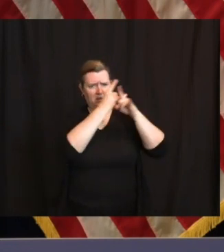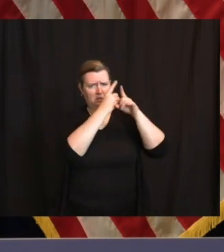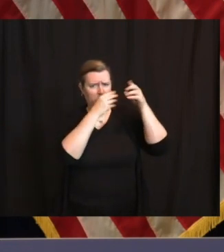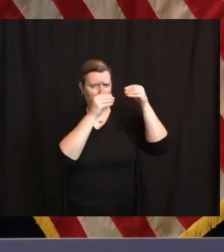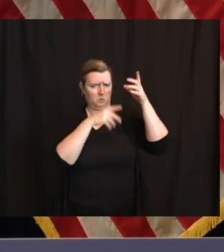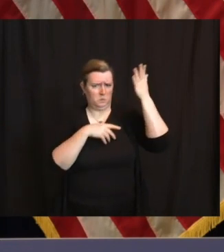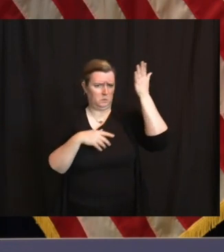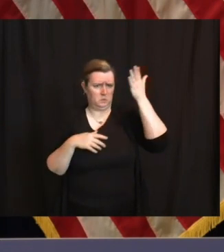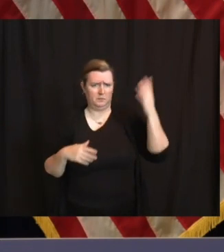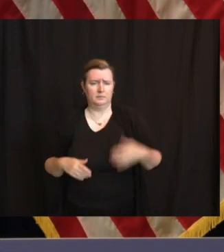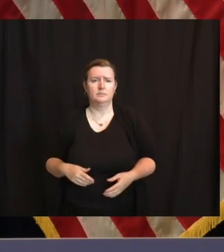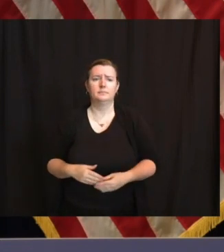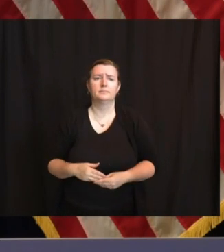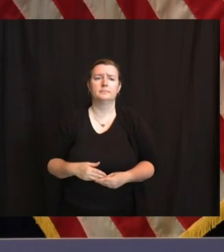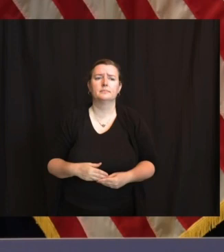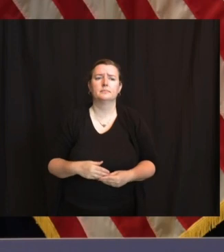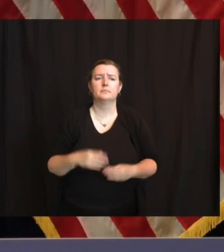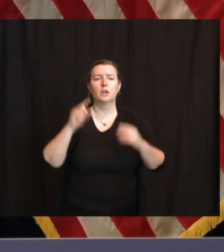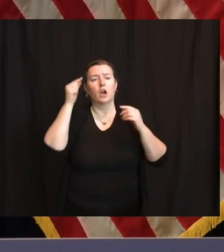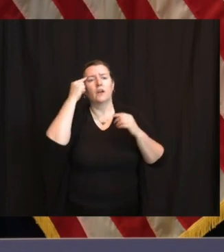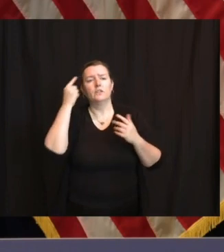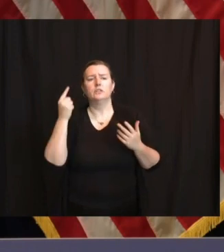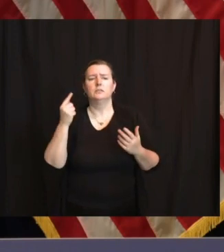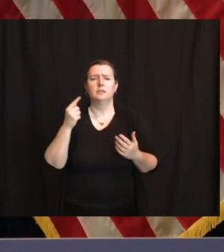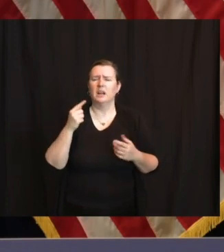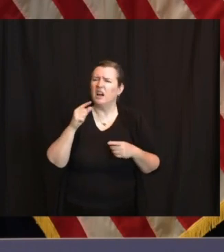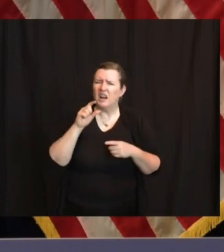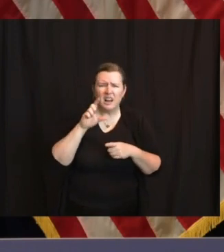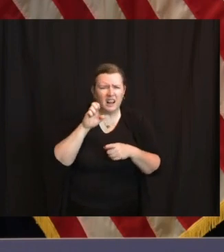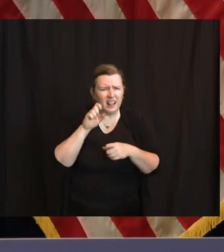No, good to have you. Elise, by the way, you haven't missed many of these.